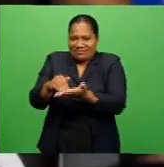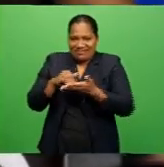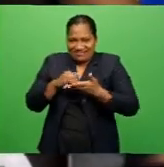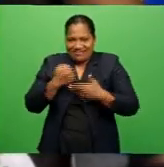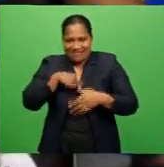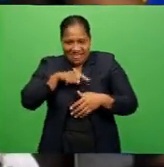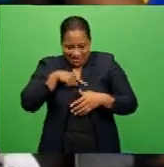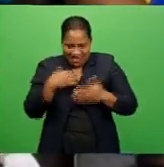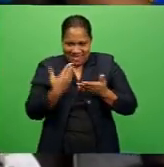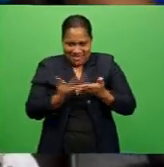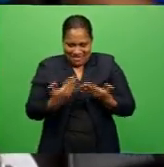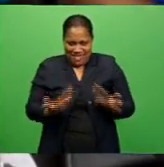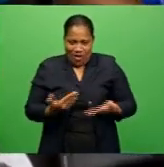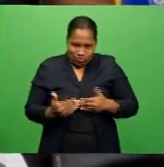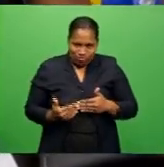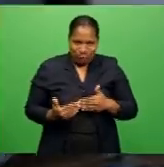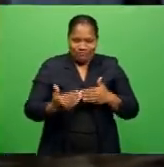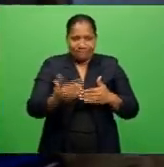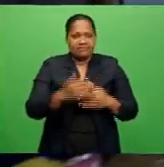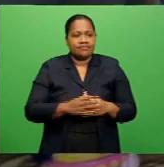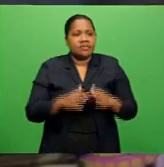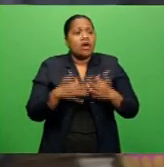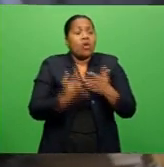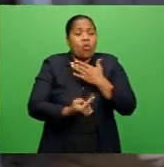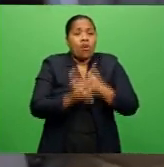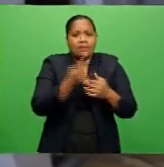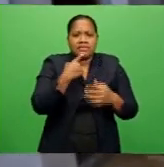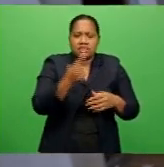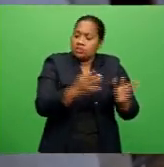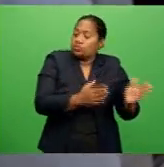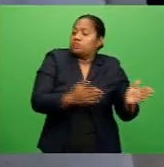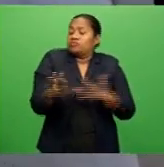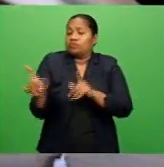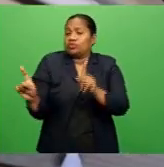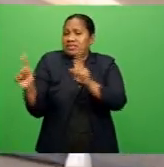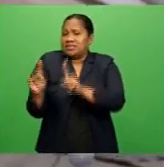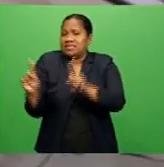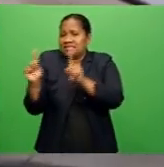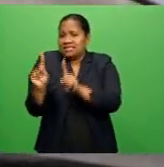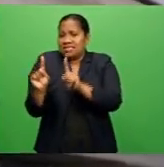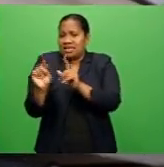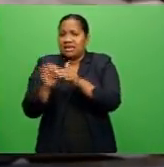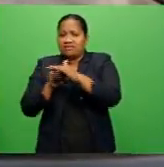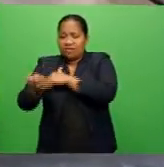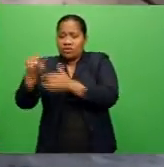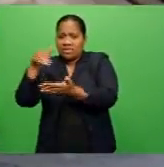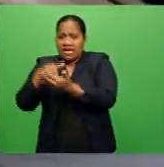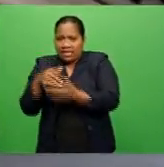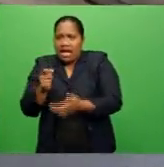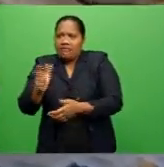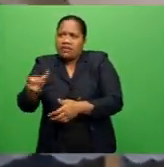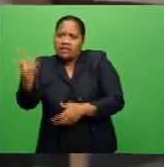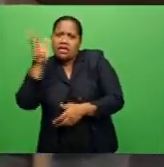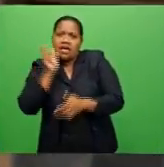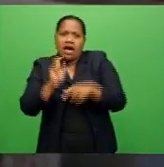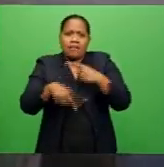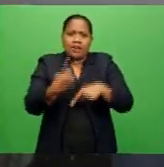villager, Timothy Maui, says they moved to a nearby evacuation center after hearing about the severity of TC Yasa.